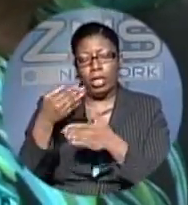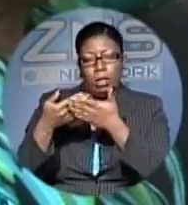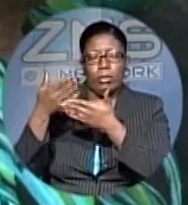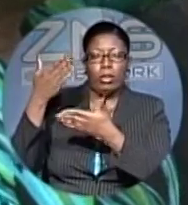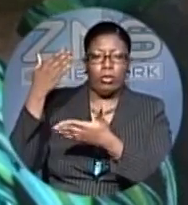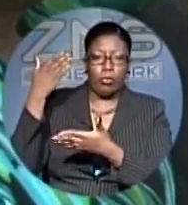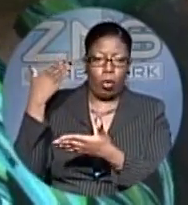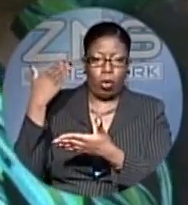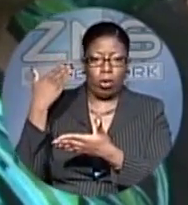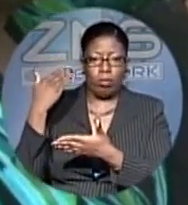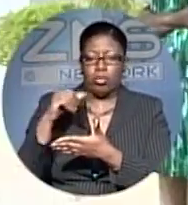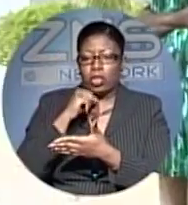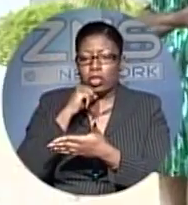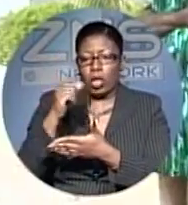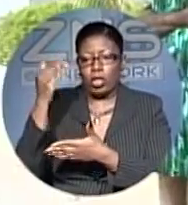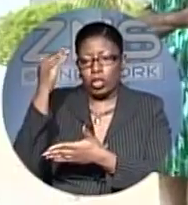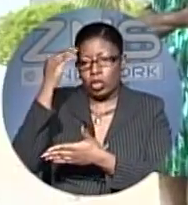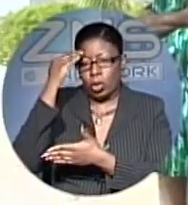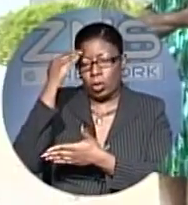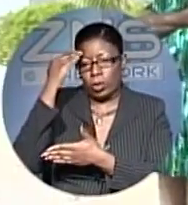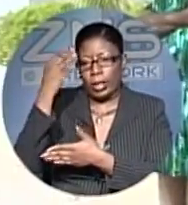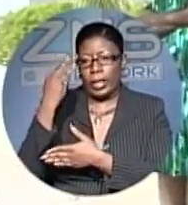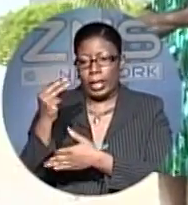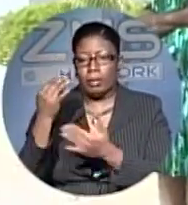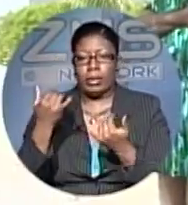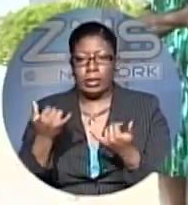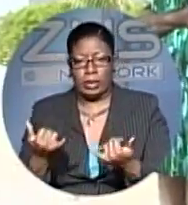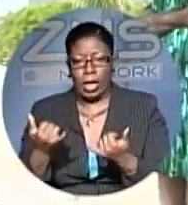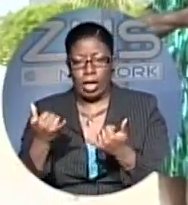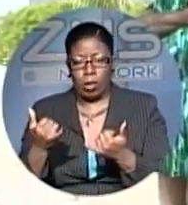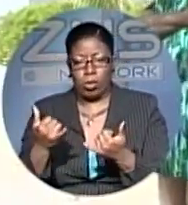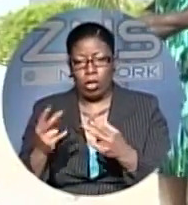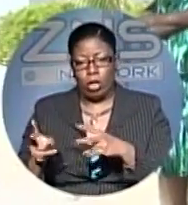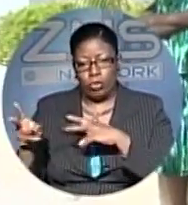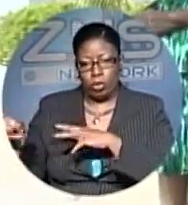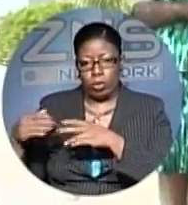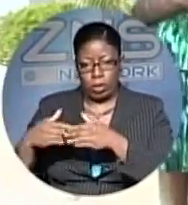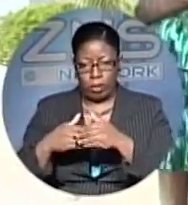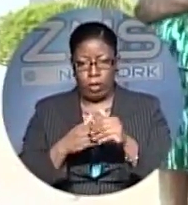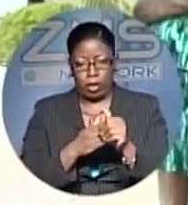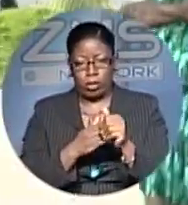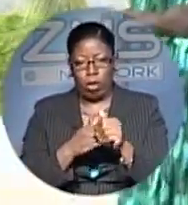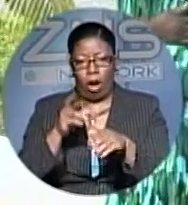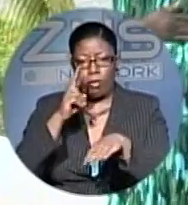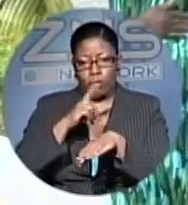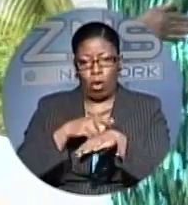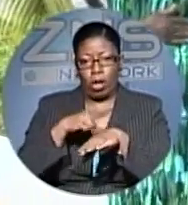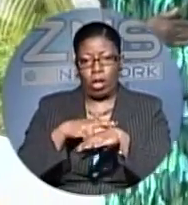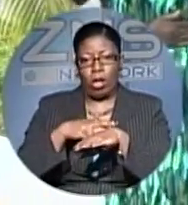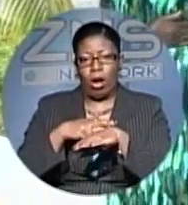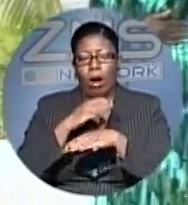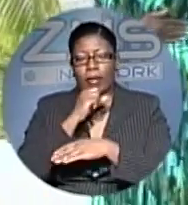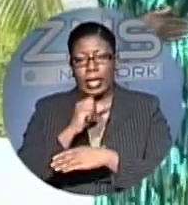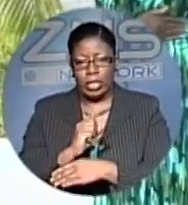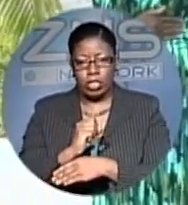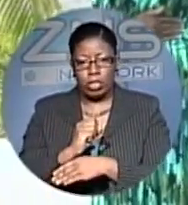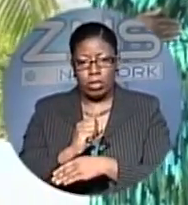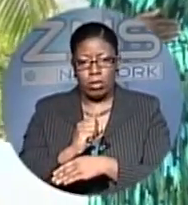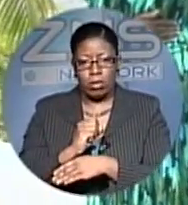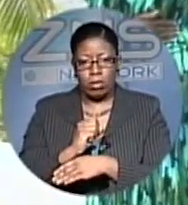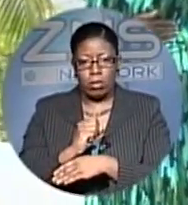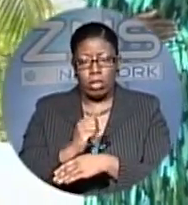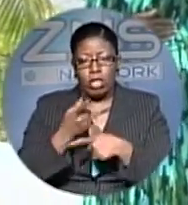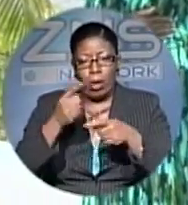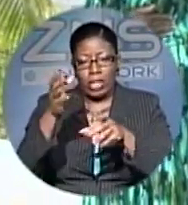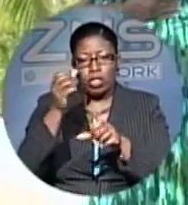before, you wouldn't know him now. Smith and funeral director Kemuel Cox of Rock of Ages Funeral Home tried to get an